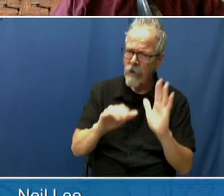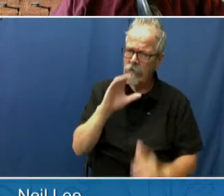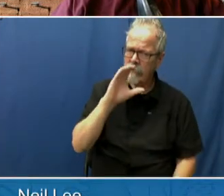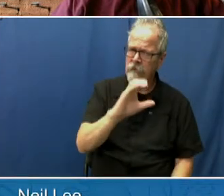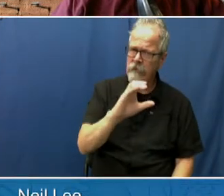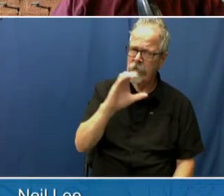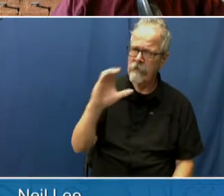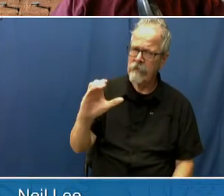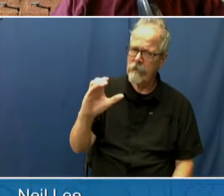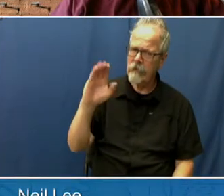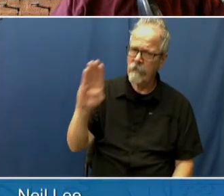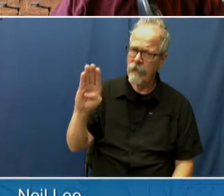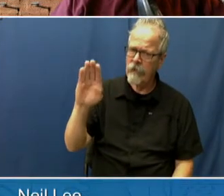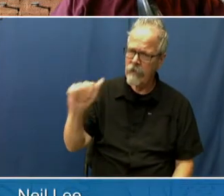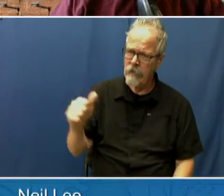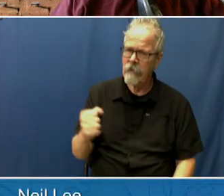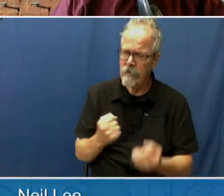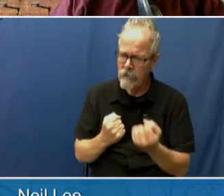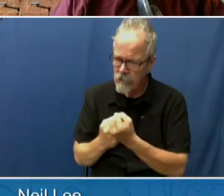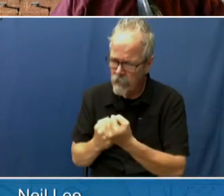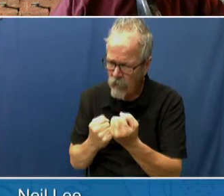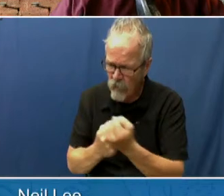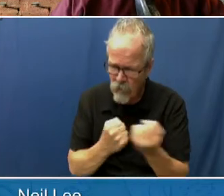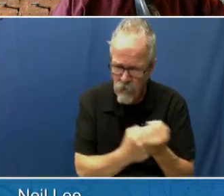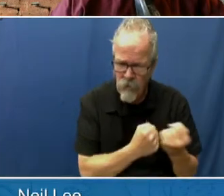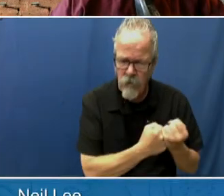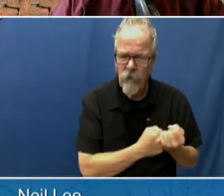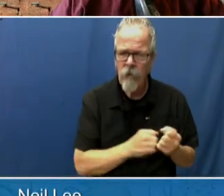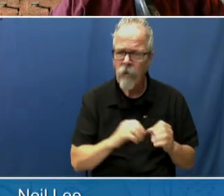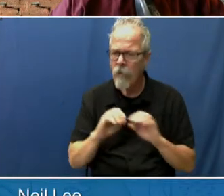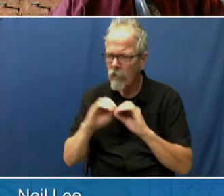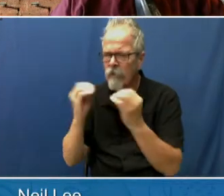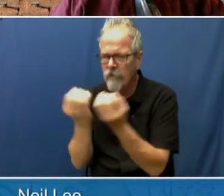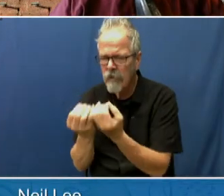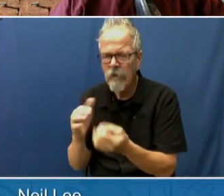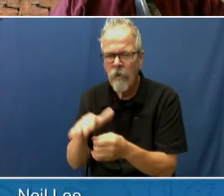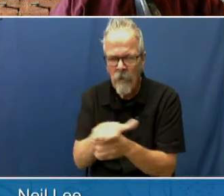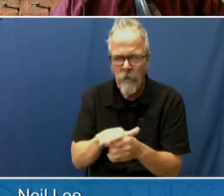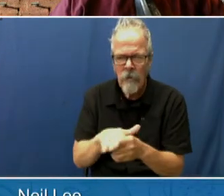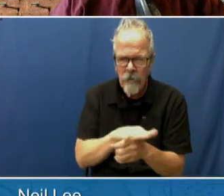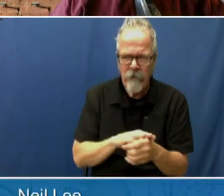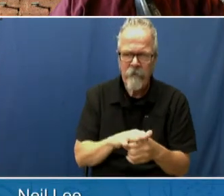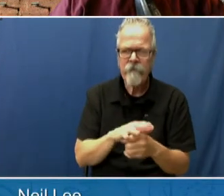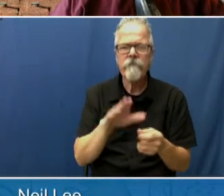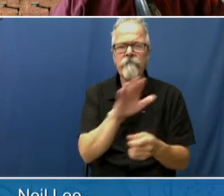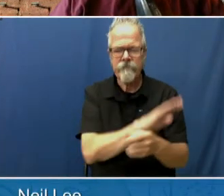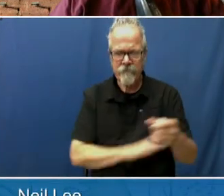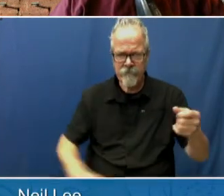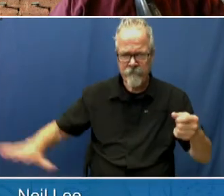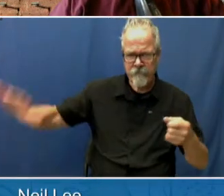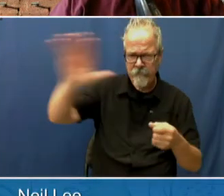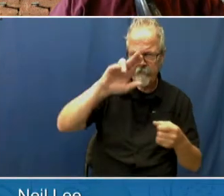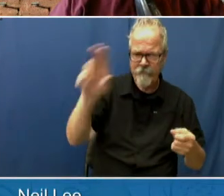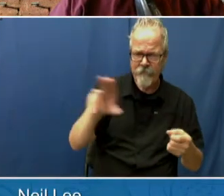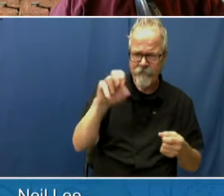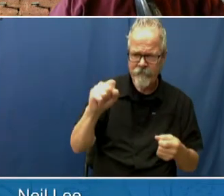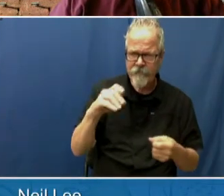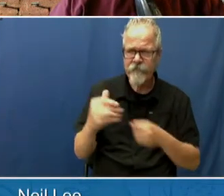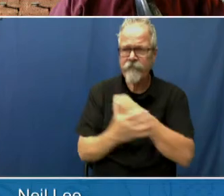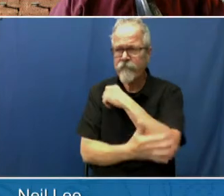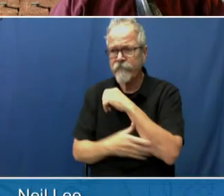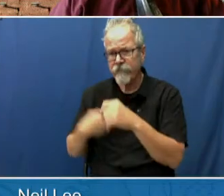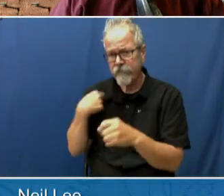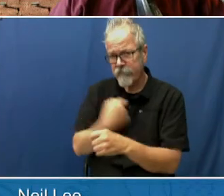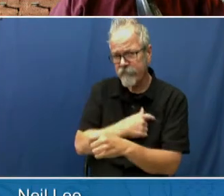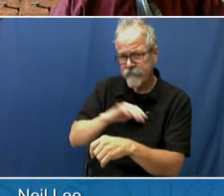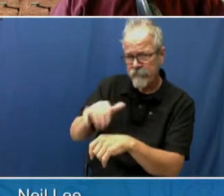individuals, organizations, locally, nationally, and abroad, we were able to install on this billboard a